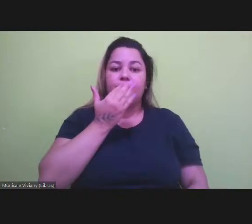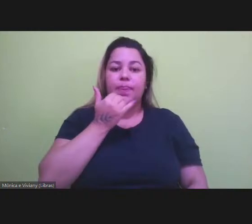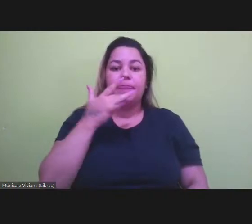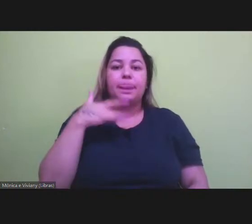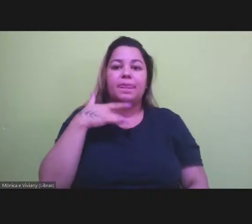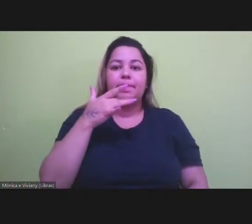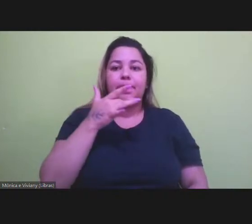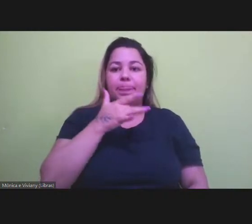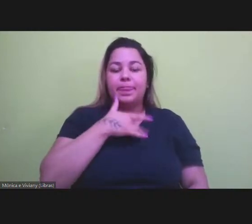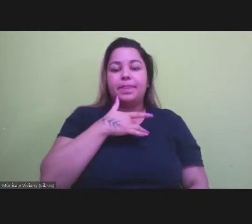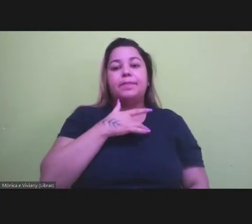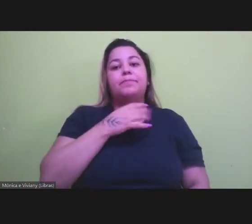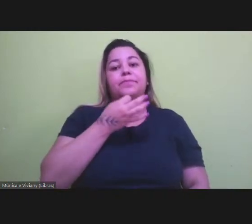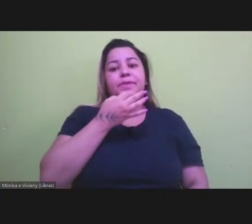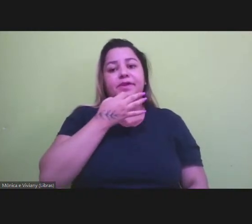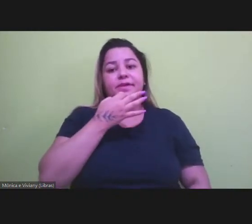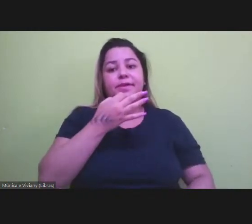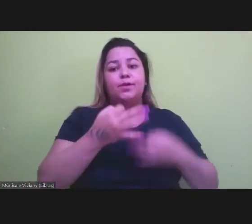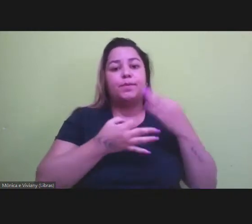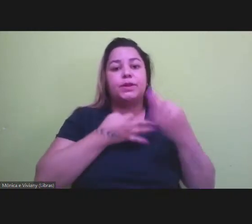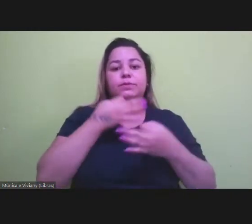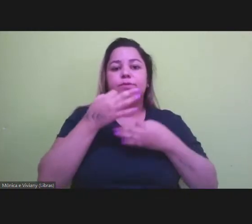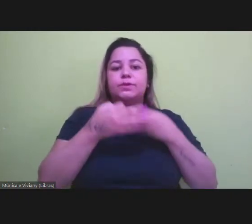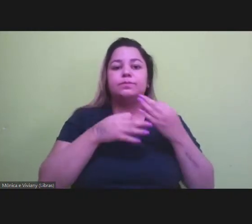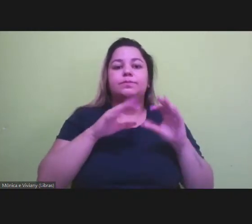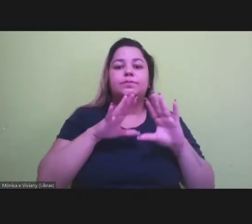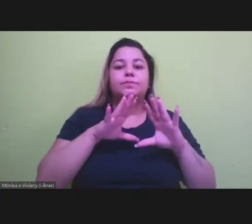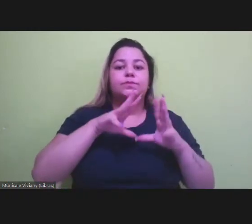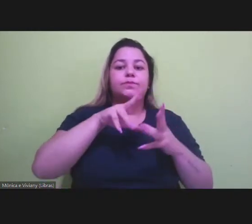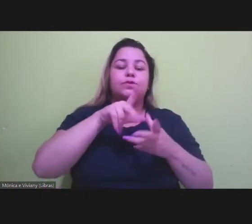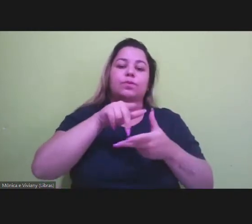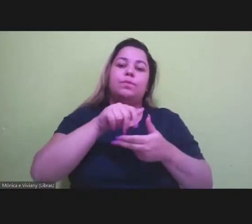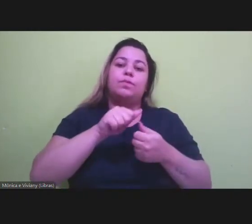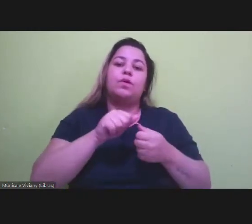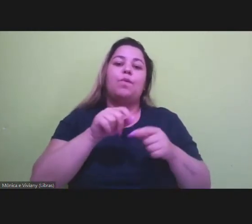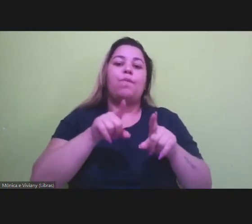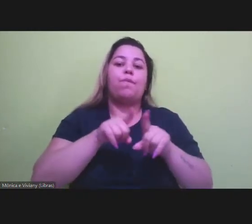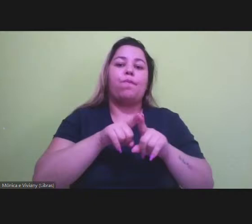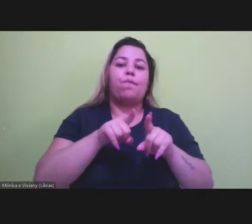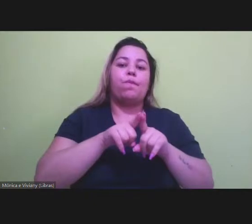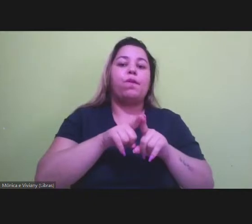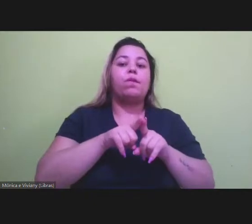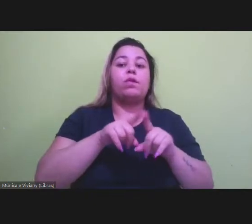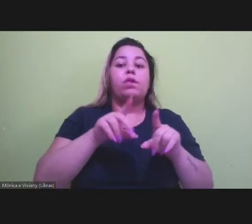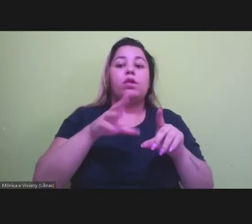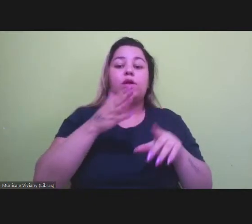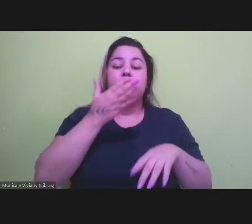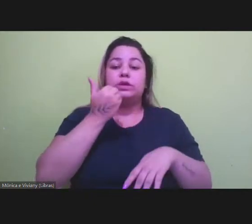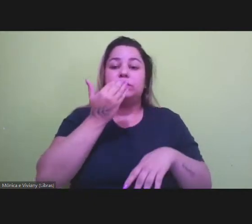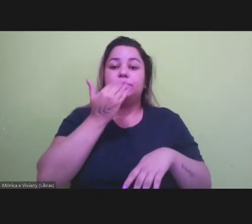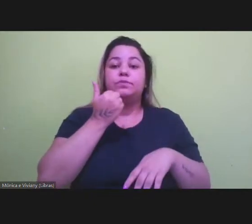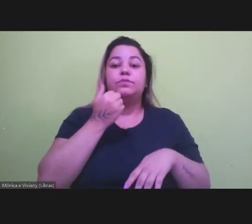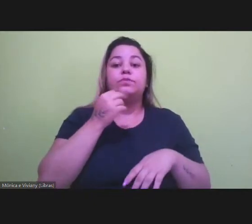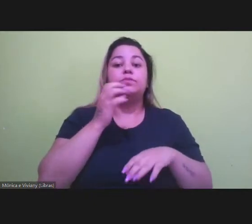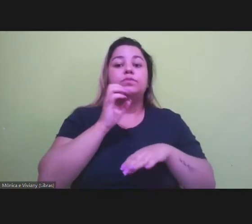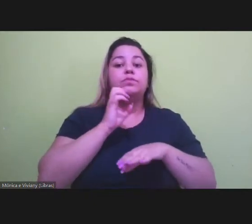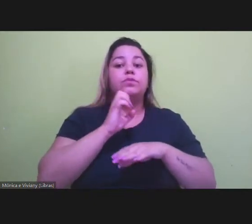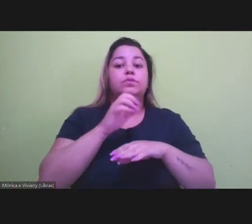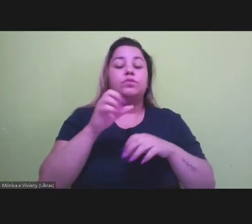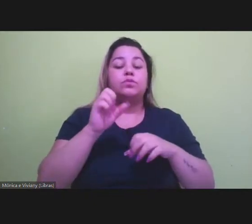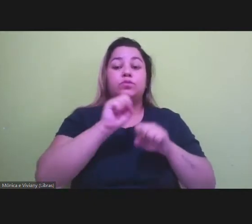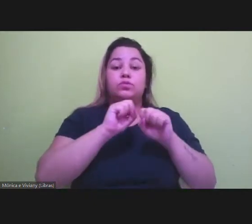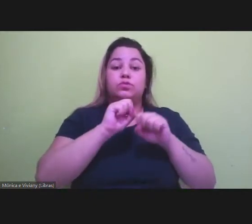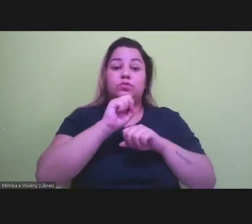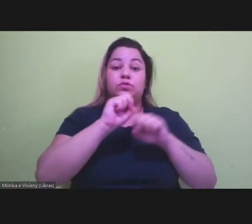and nutrition and health, and the recommendations, global recommendations about the importance of the universal coverage of actions in food